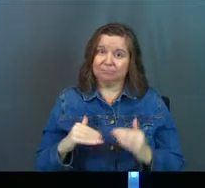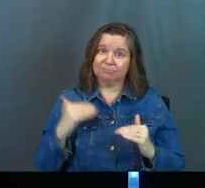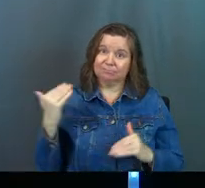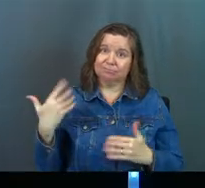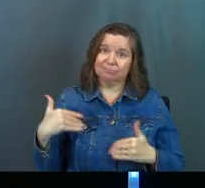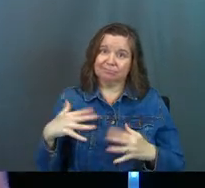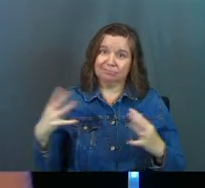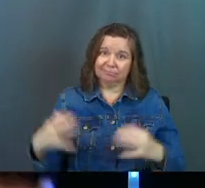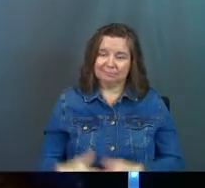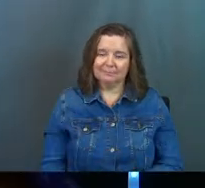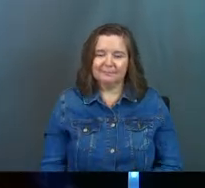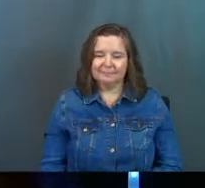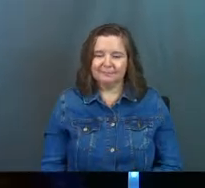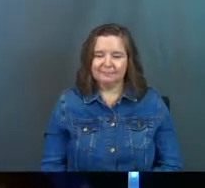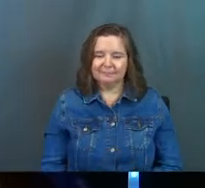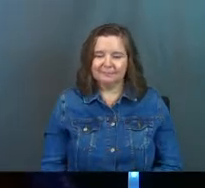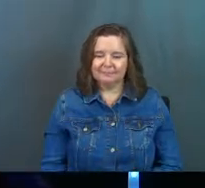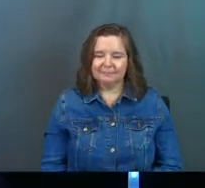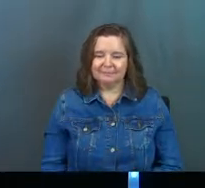much.